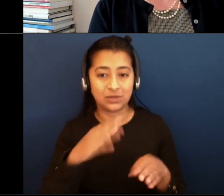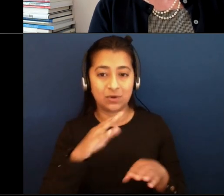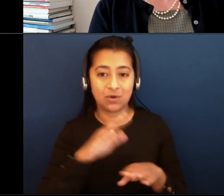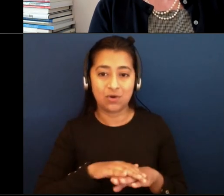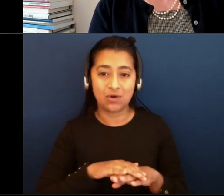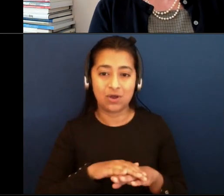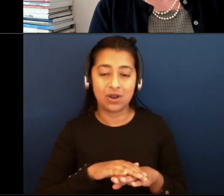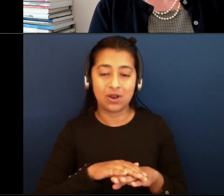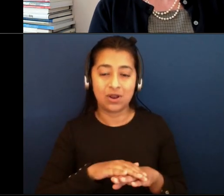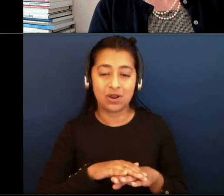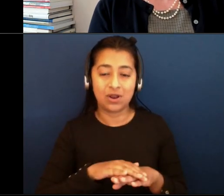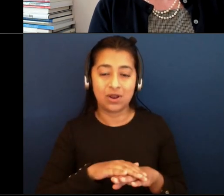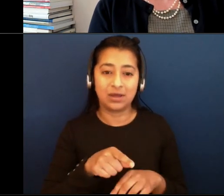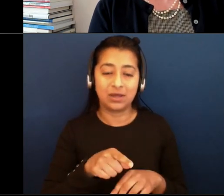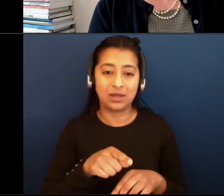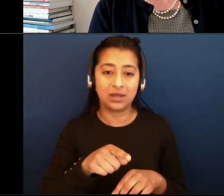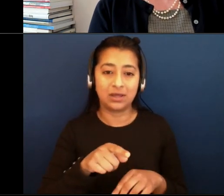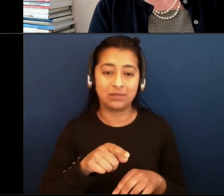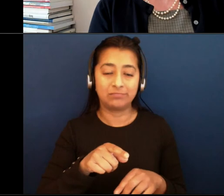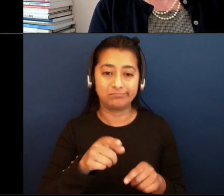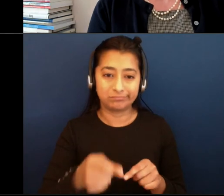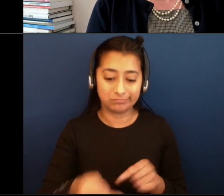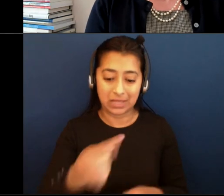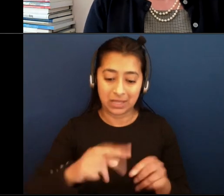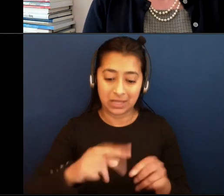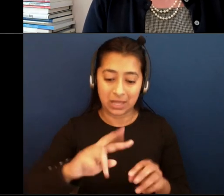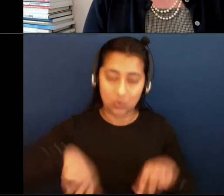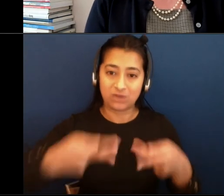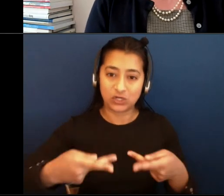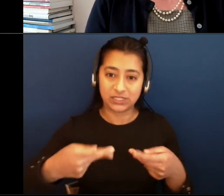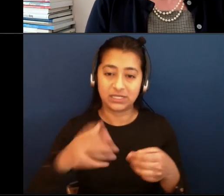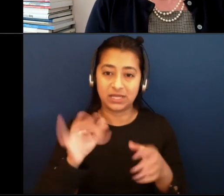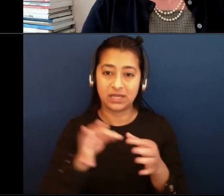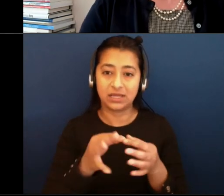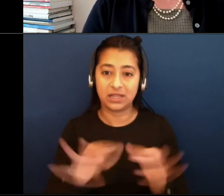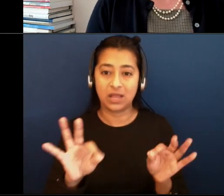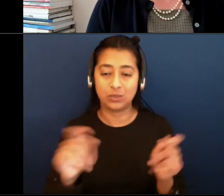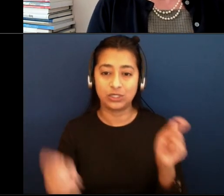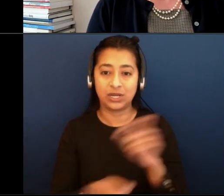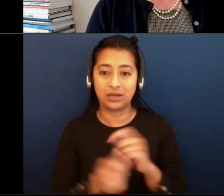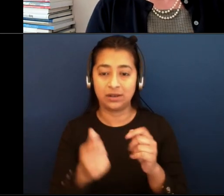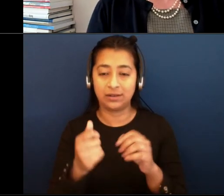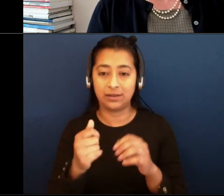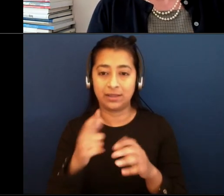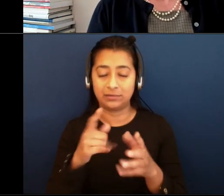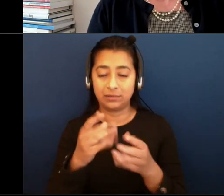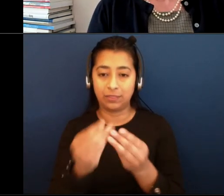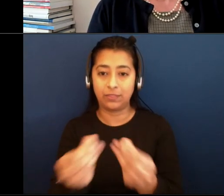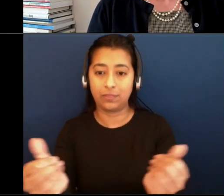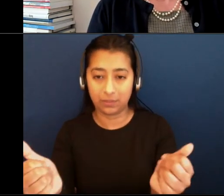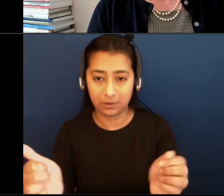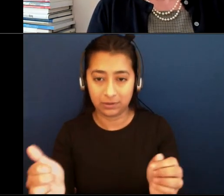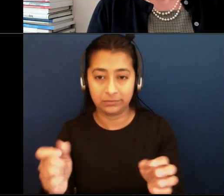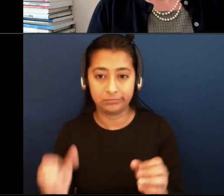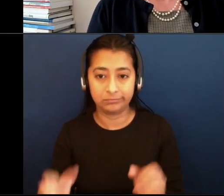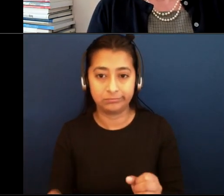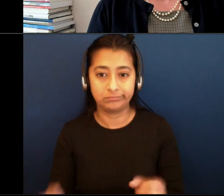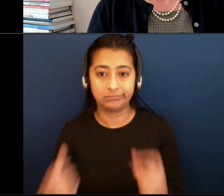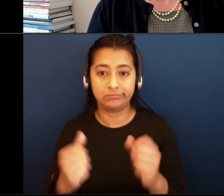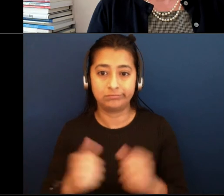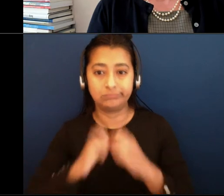on reversing a language shift that has gone all the way. What about language revitalization